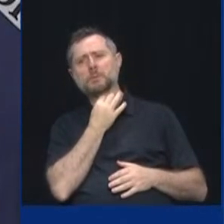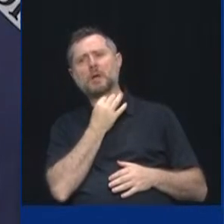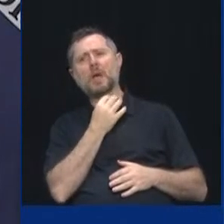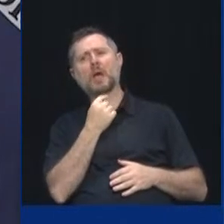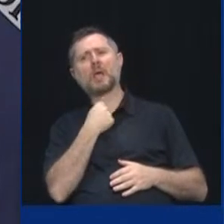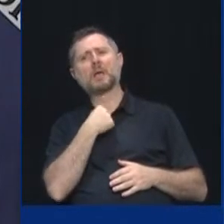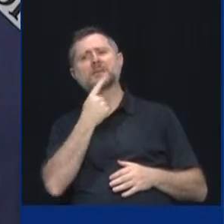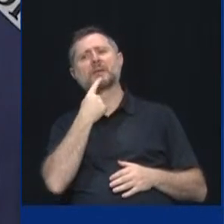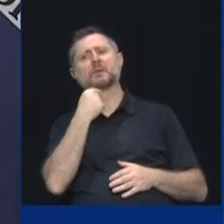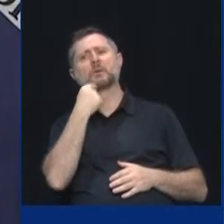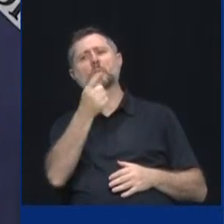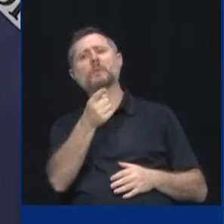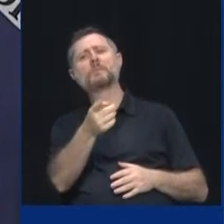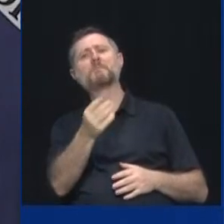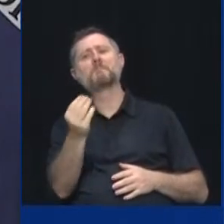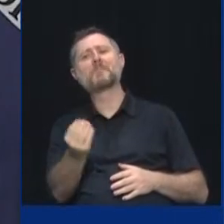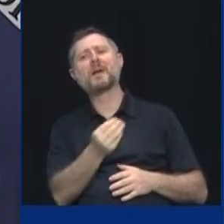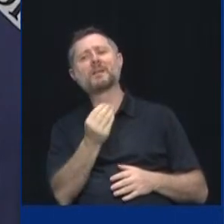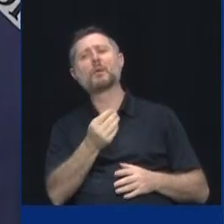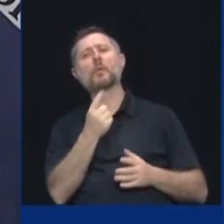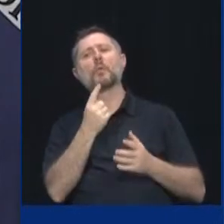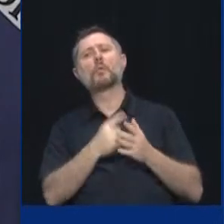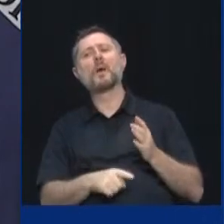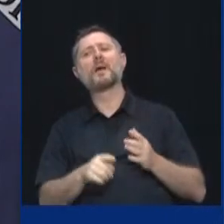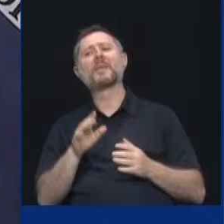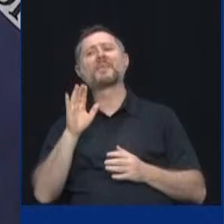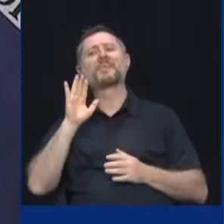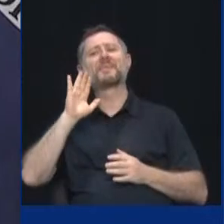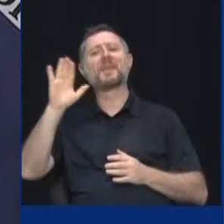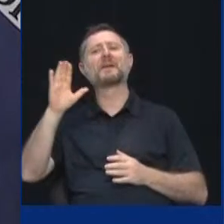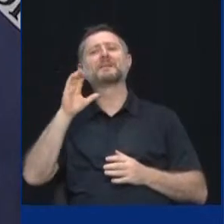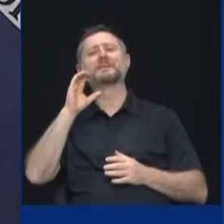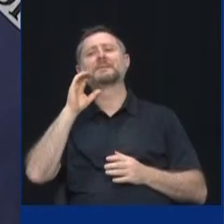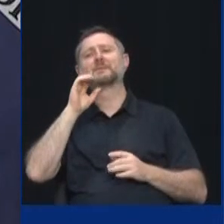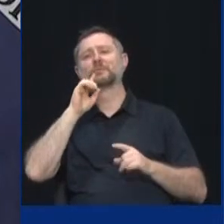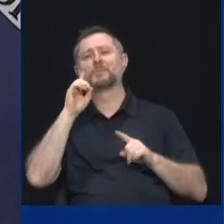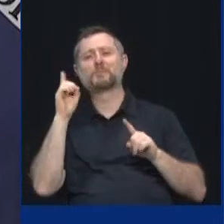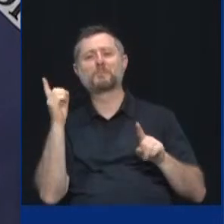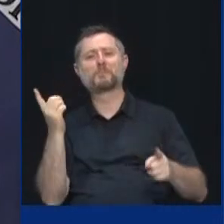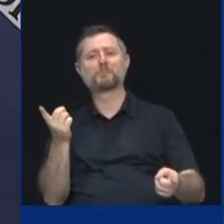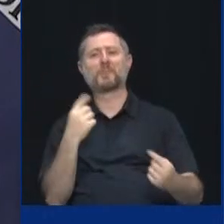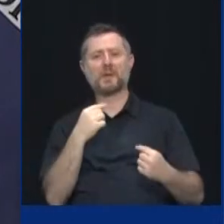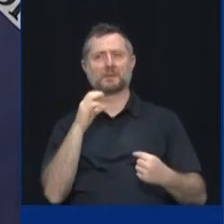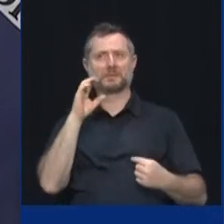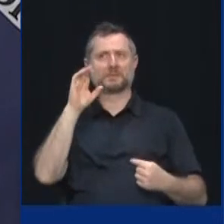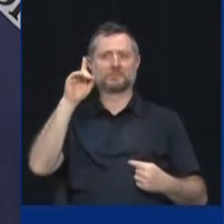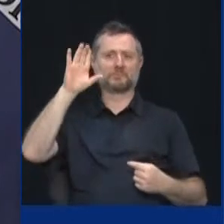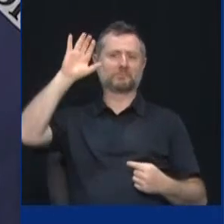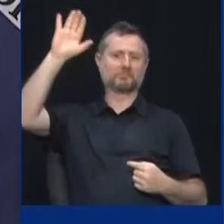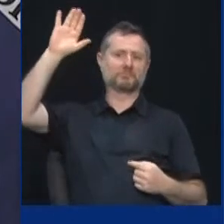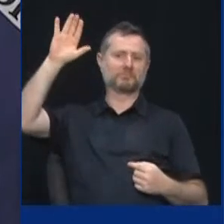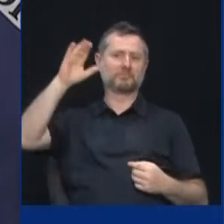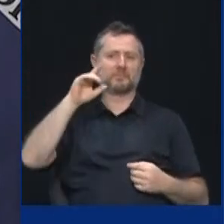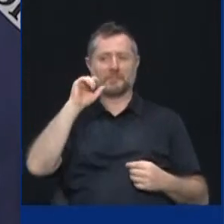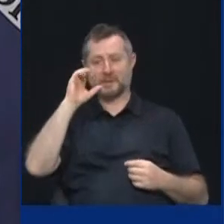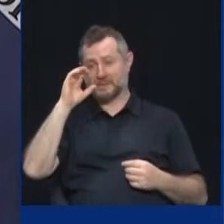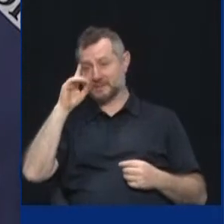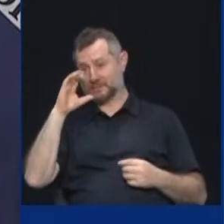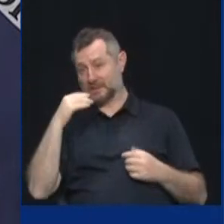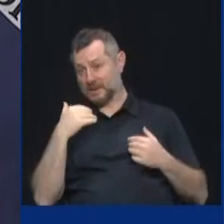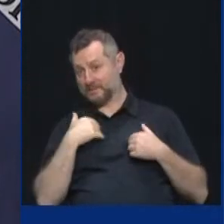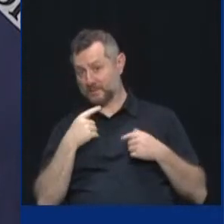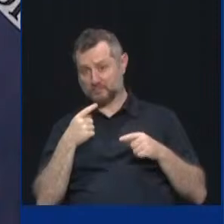tell you Monday what the CDC said, and if the CDC had any contrary